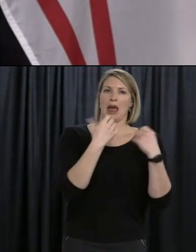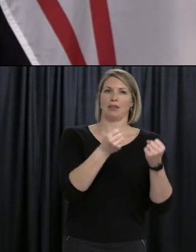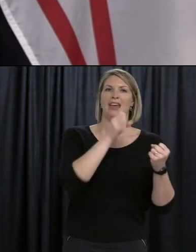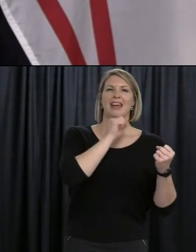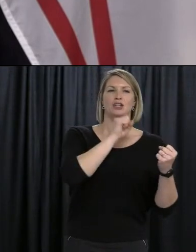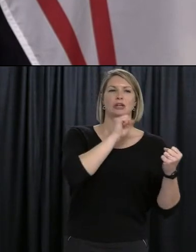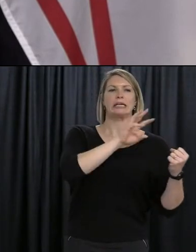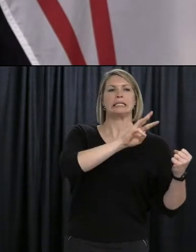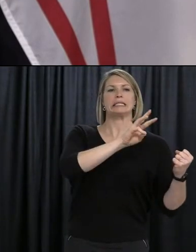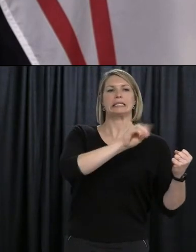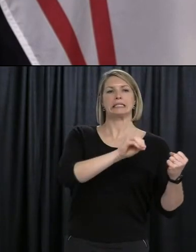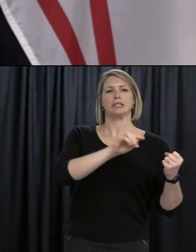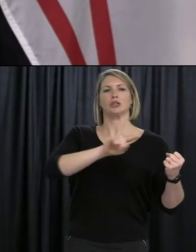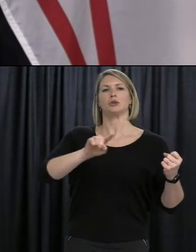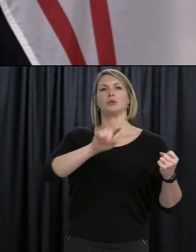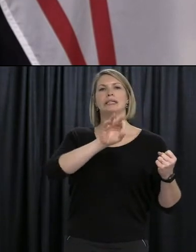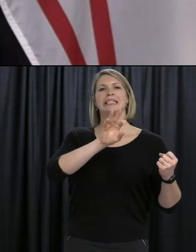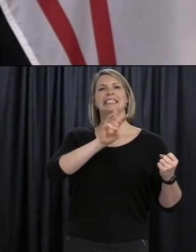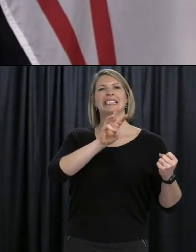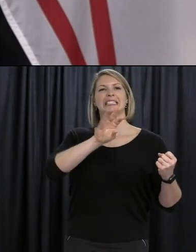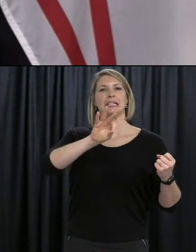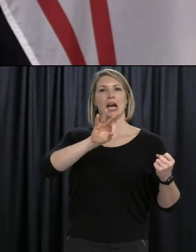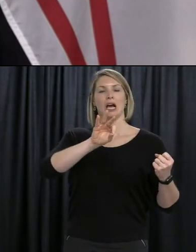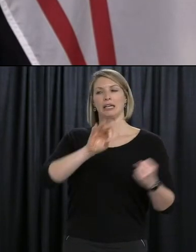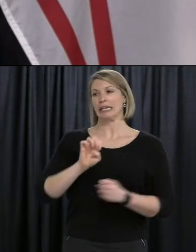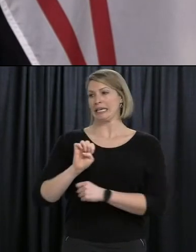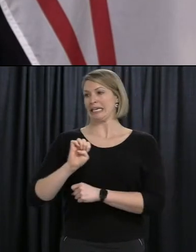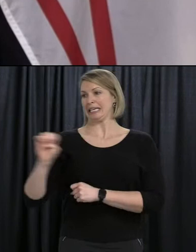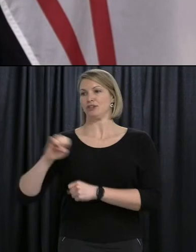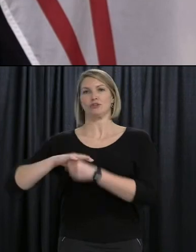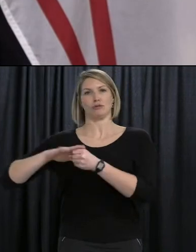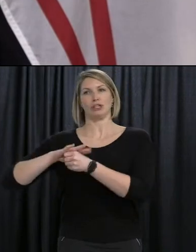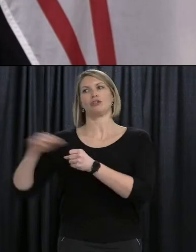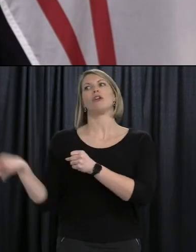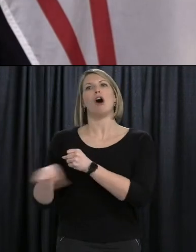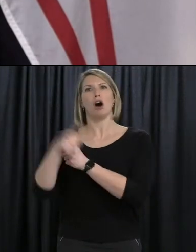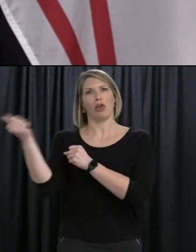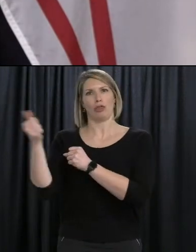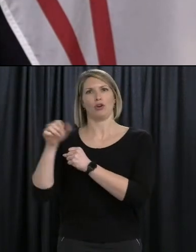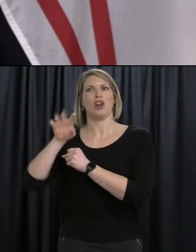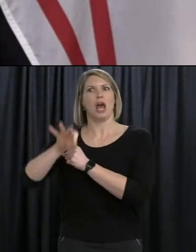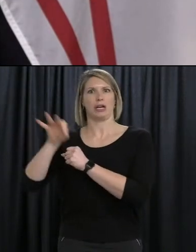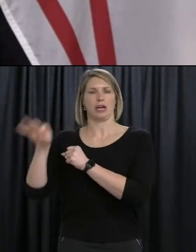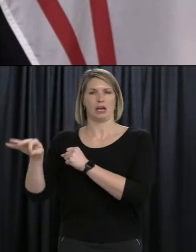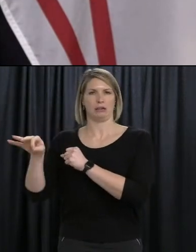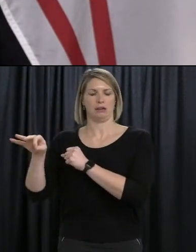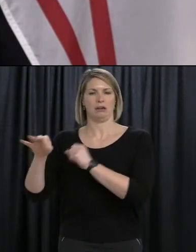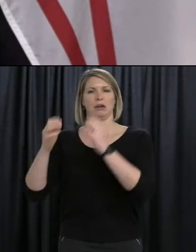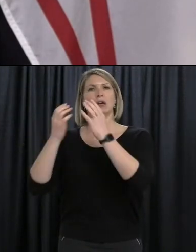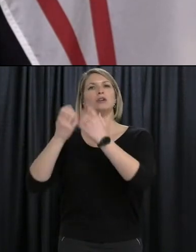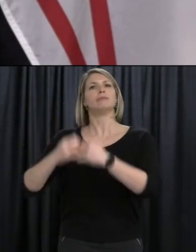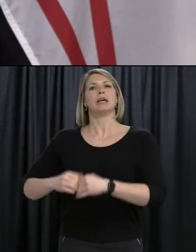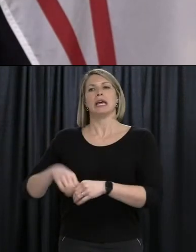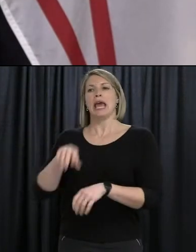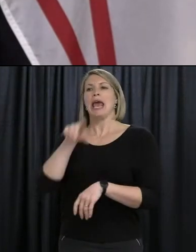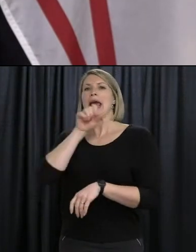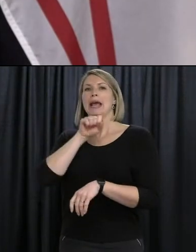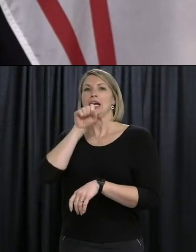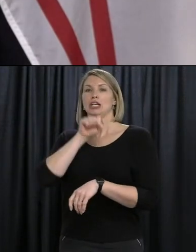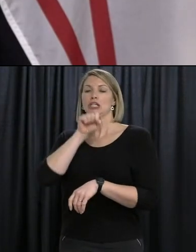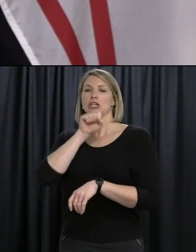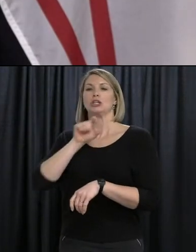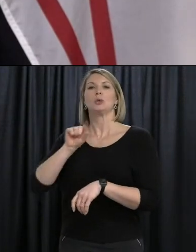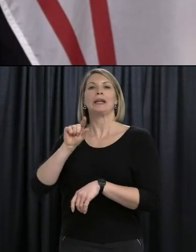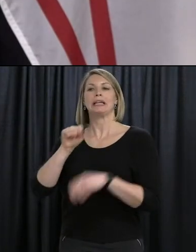60 and 69, and the remainder are in Eastern Health. The breakdown by age is as follows: 74